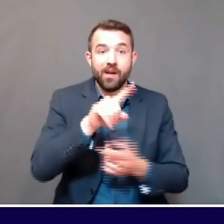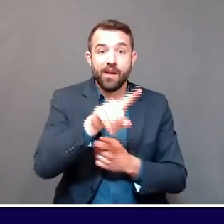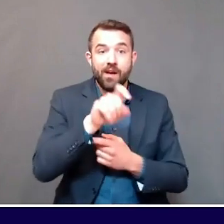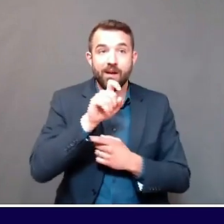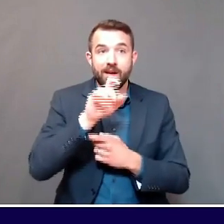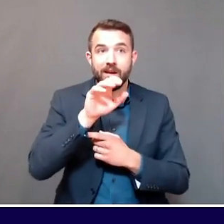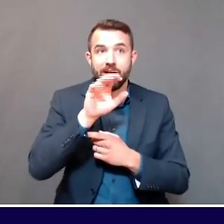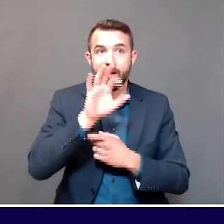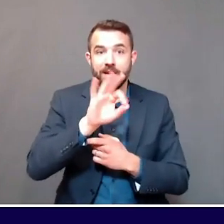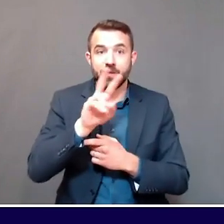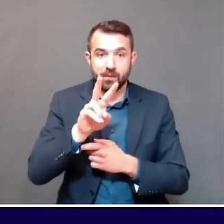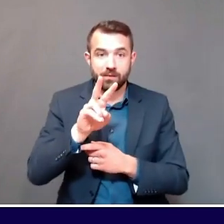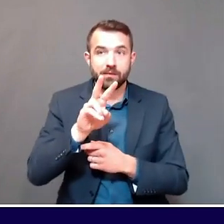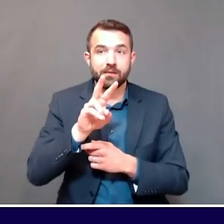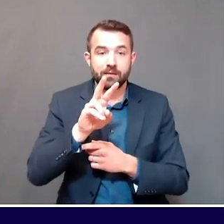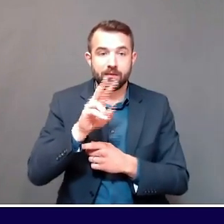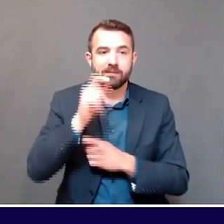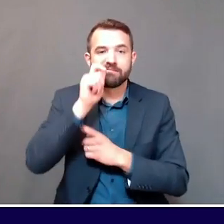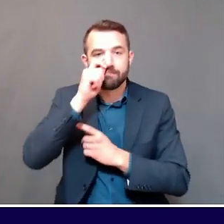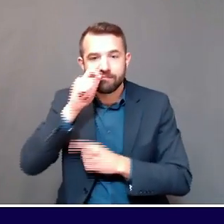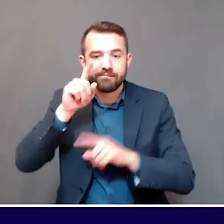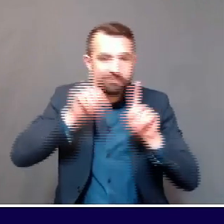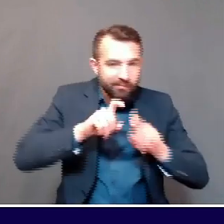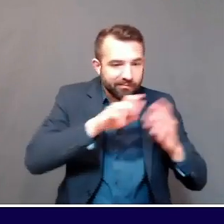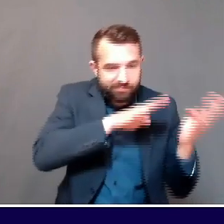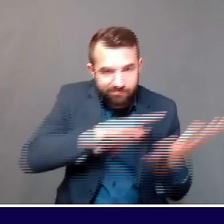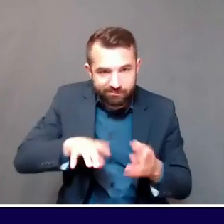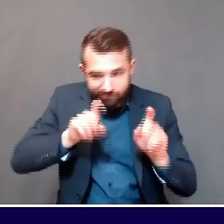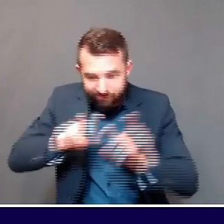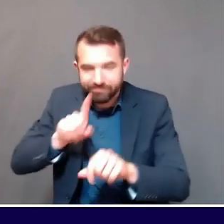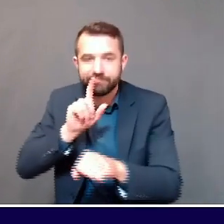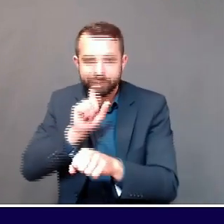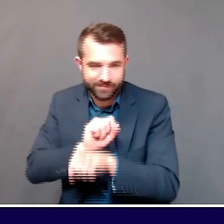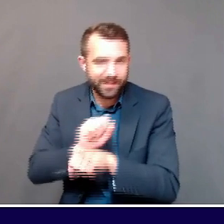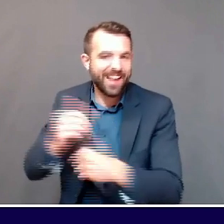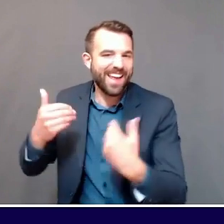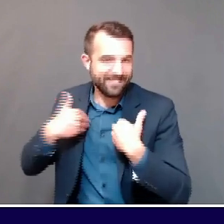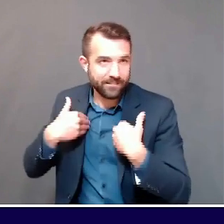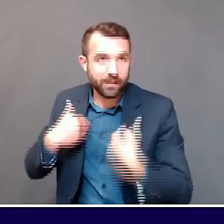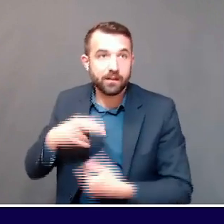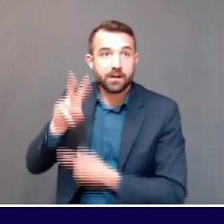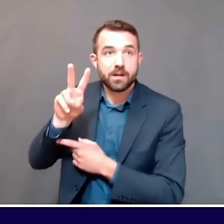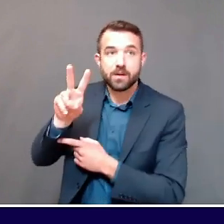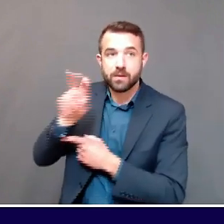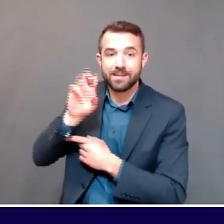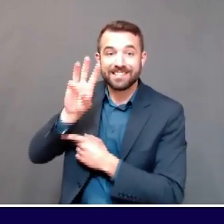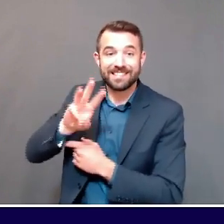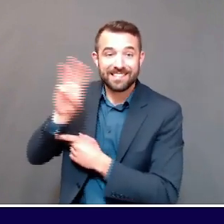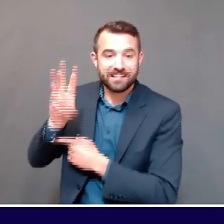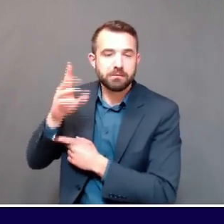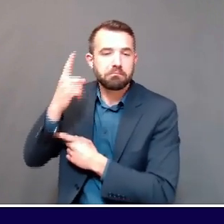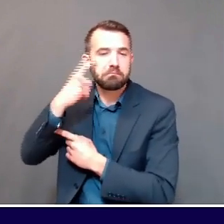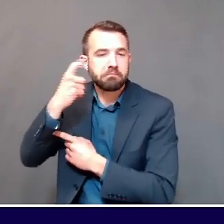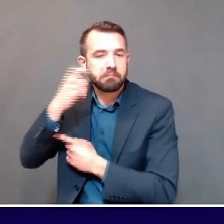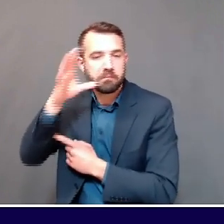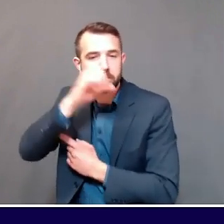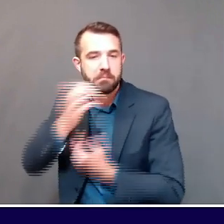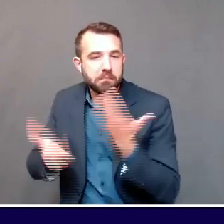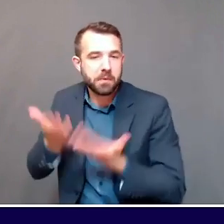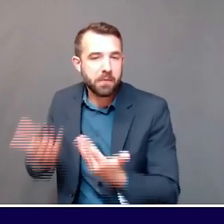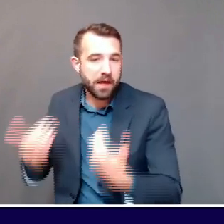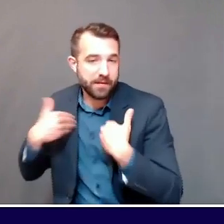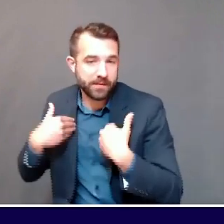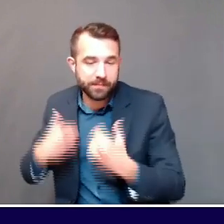2,152 that have been confirmed and 266 that are probable. Of those cases,